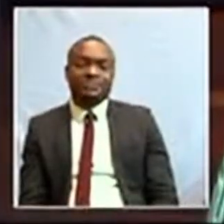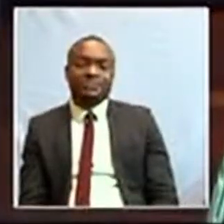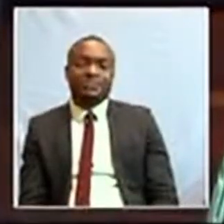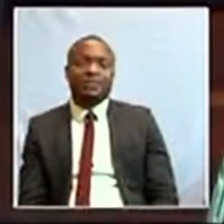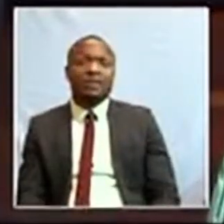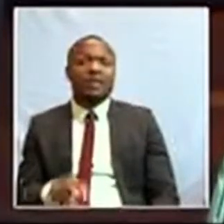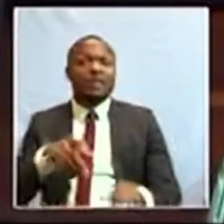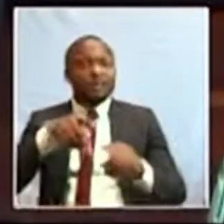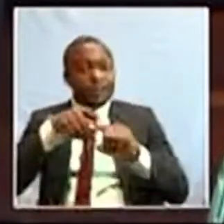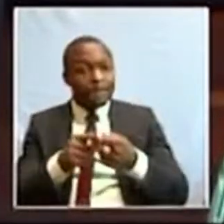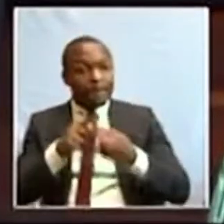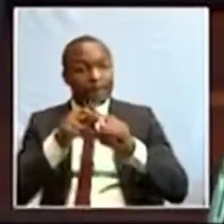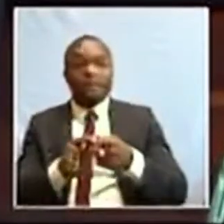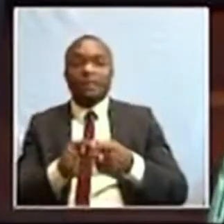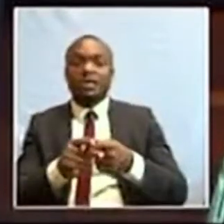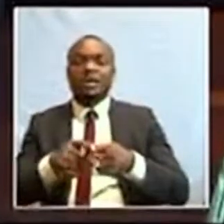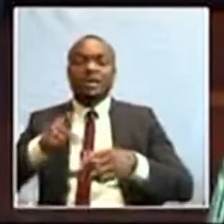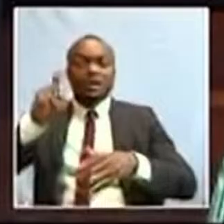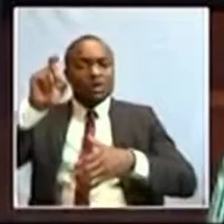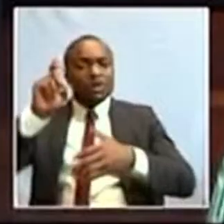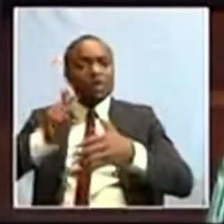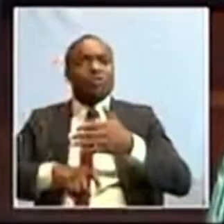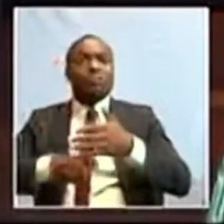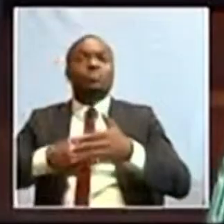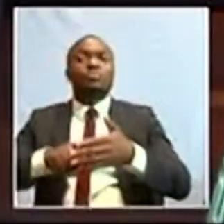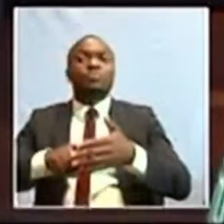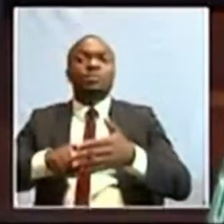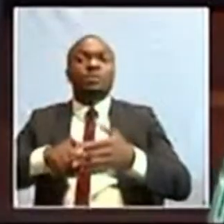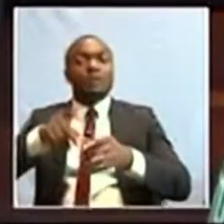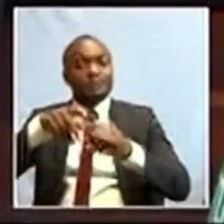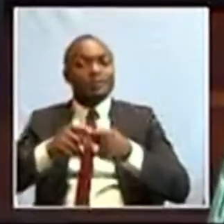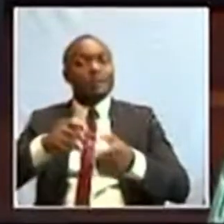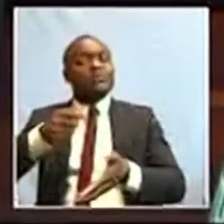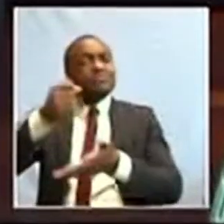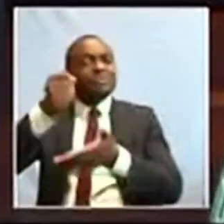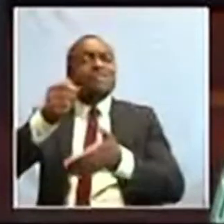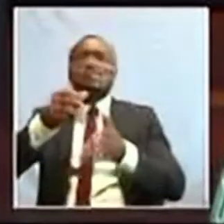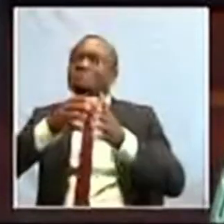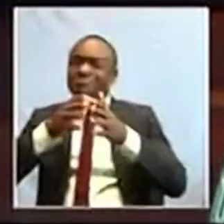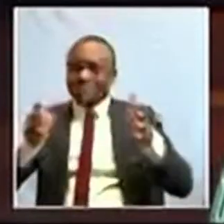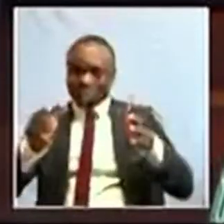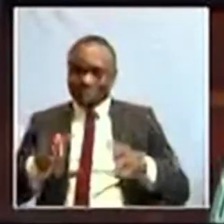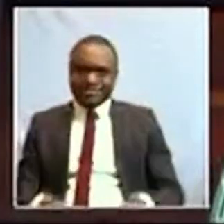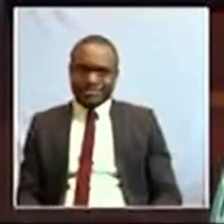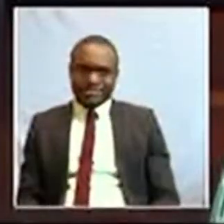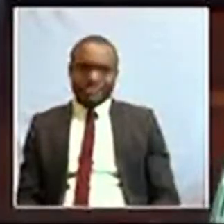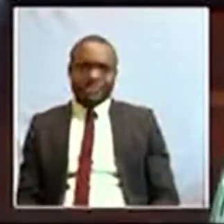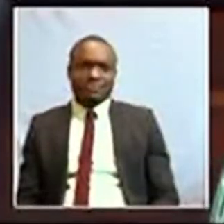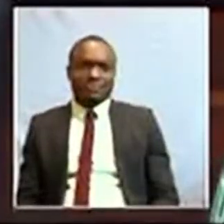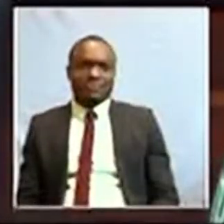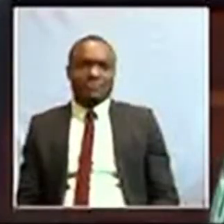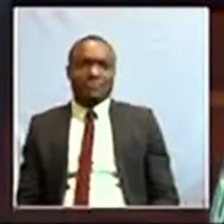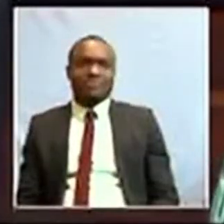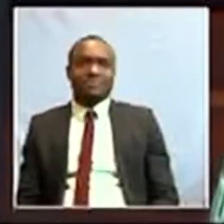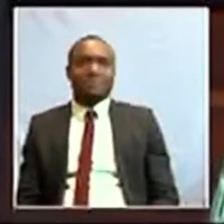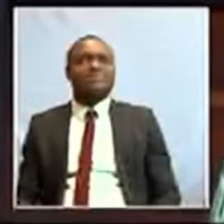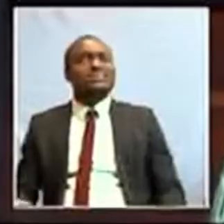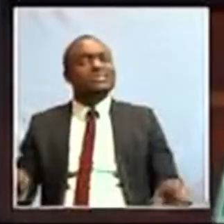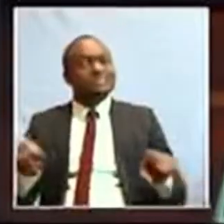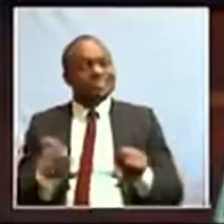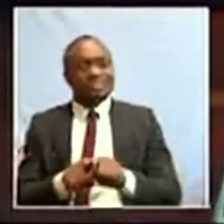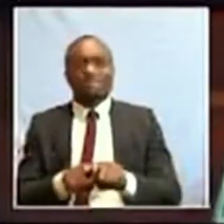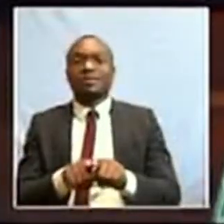the repair costs, I think, were too much, because it could have amounting not just to literally buying another